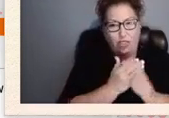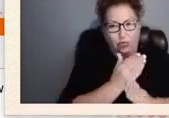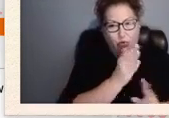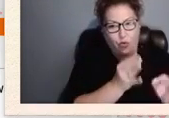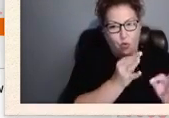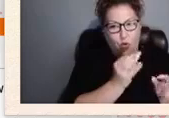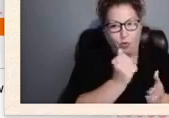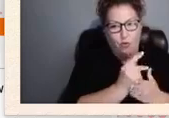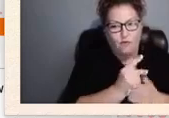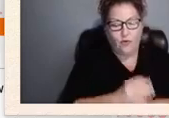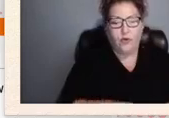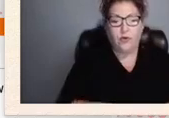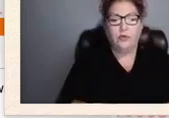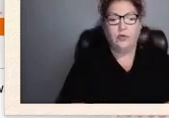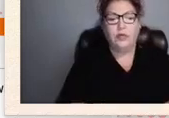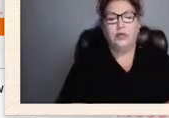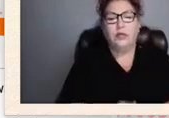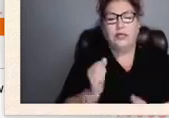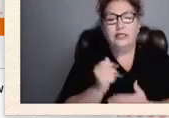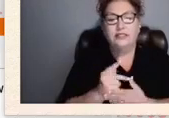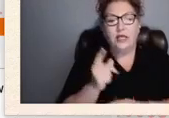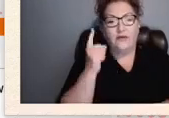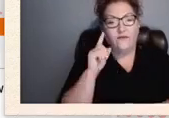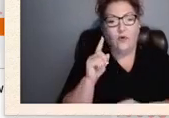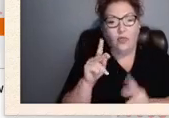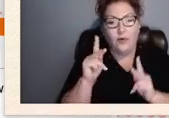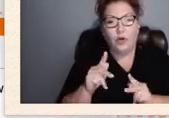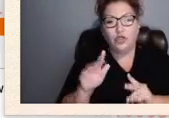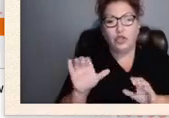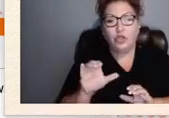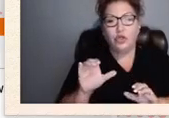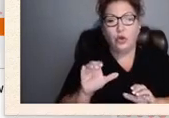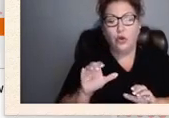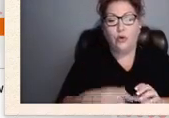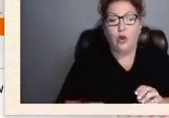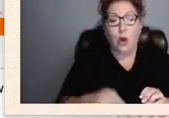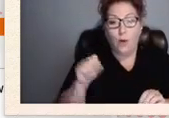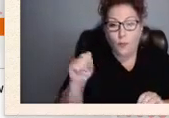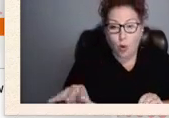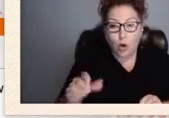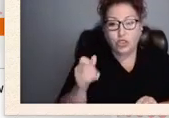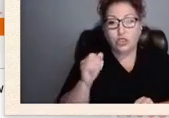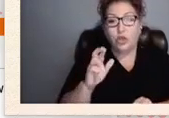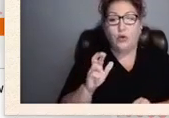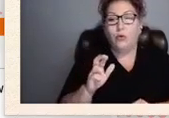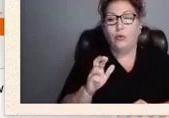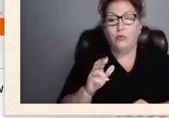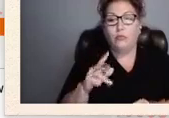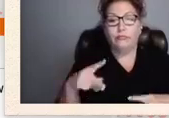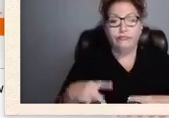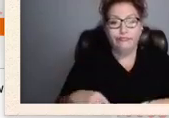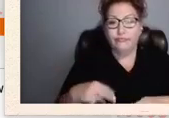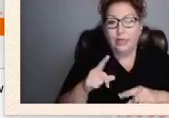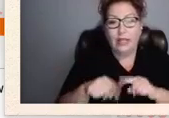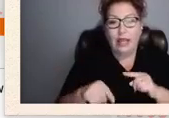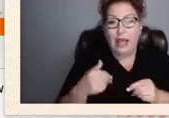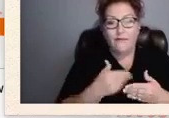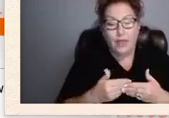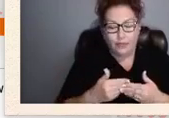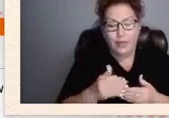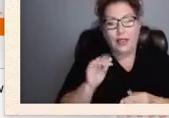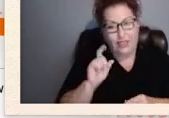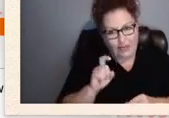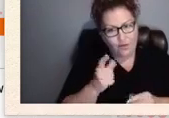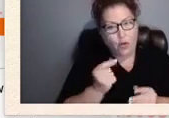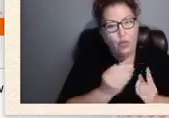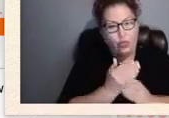to behalf on the person under the guardianship to perform sterilization or abortion procedure has to be done with court approval. And to consent to